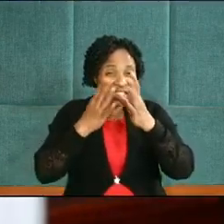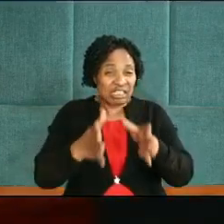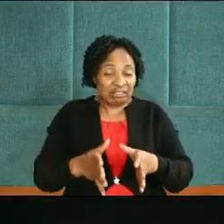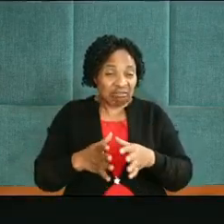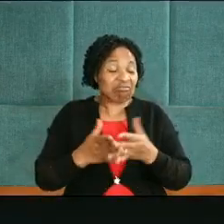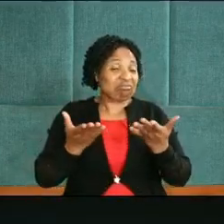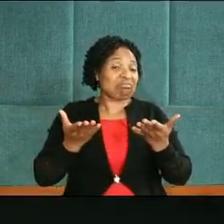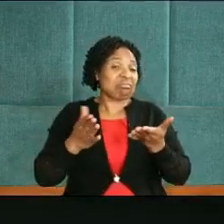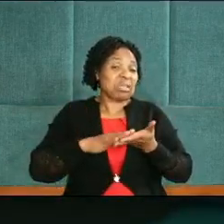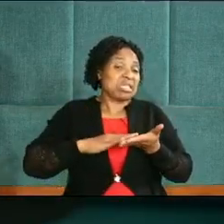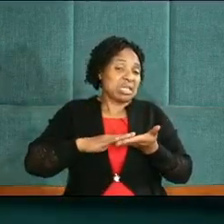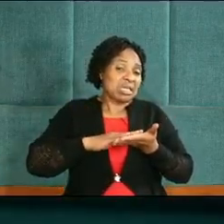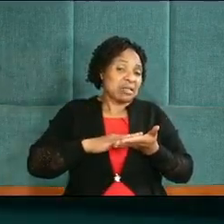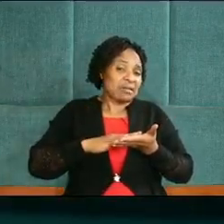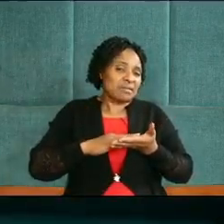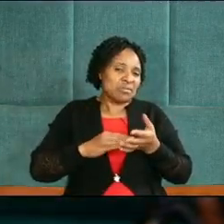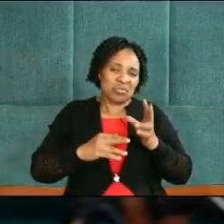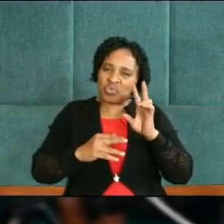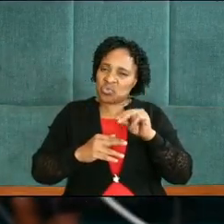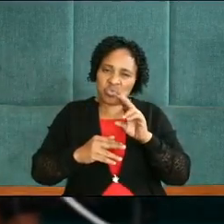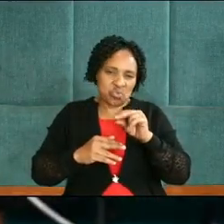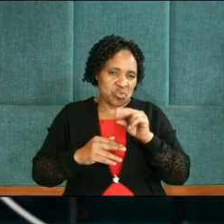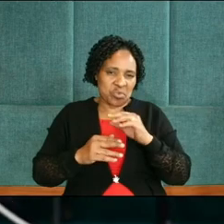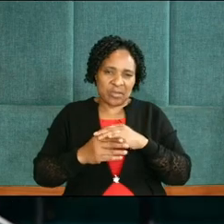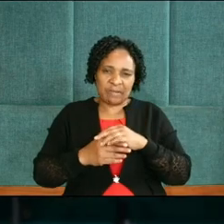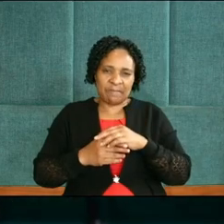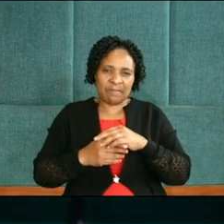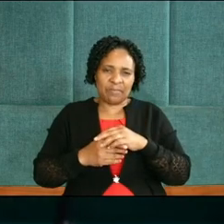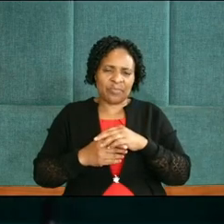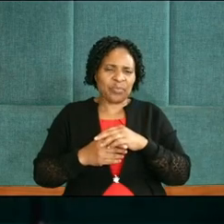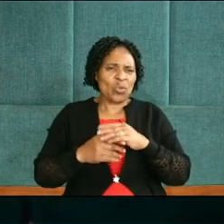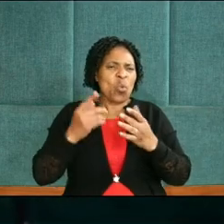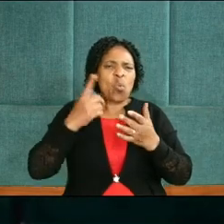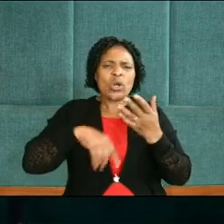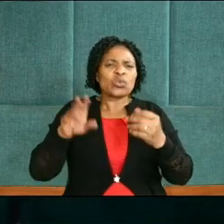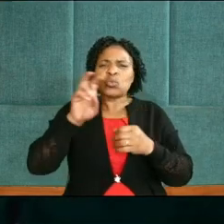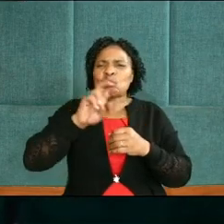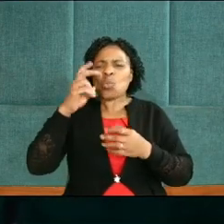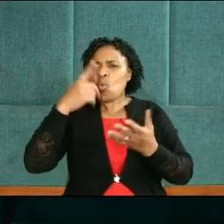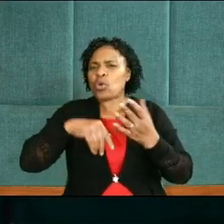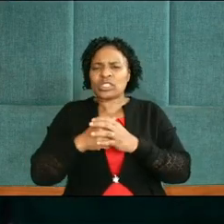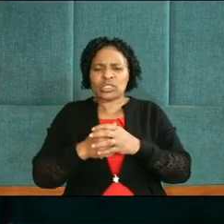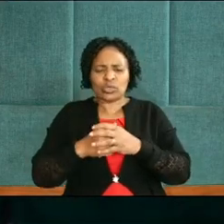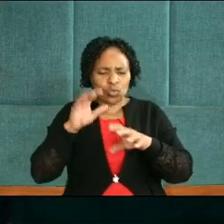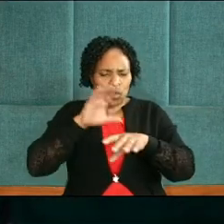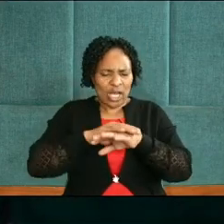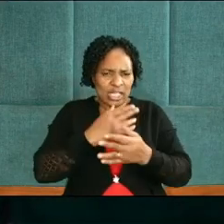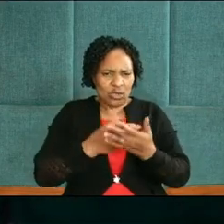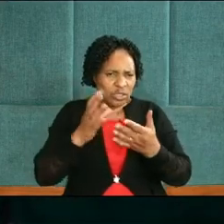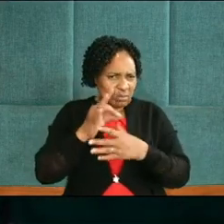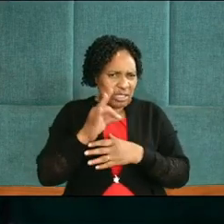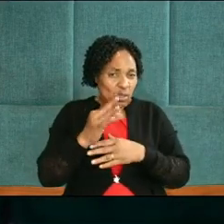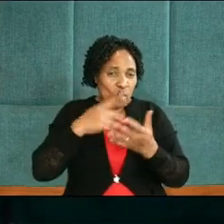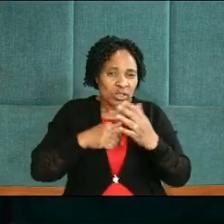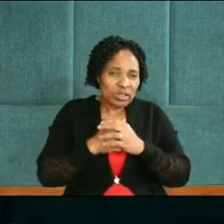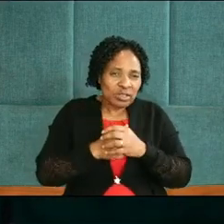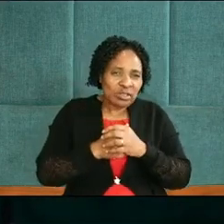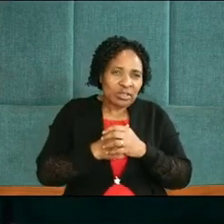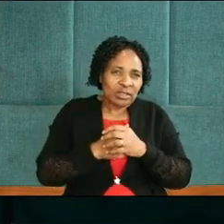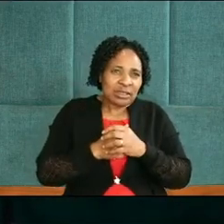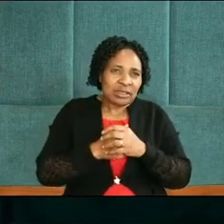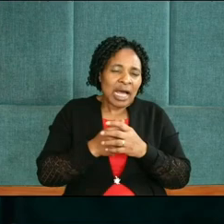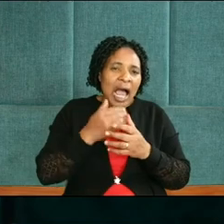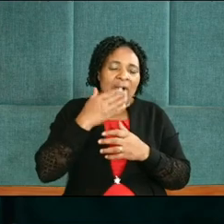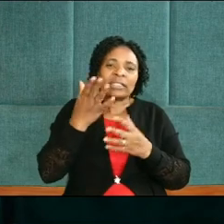Vegetarian? No. So what do we have to do to get the Holy Spirit? Oh, the answer